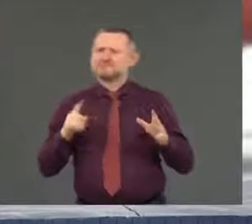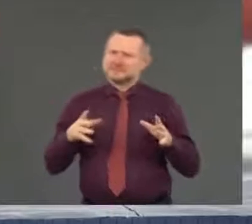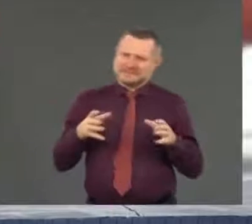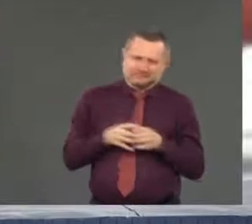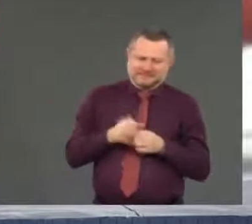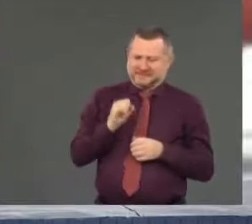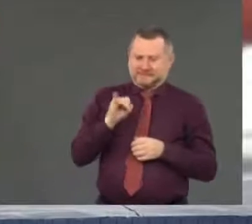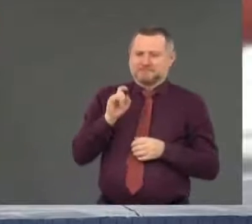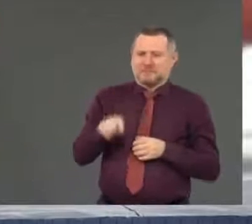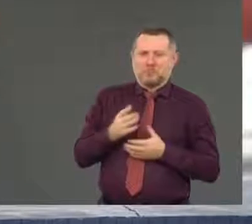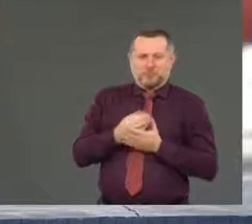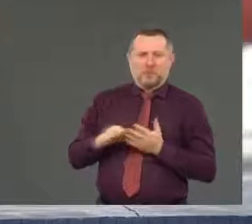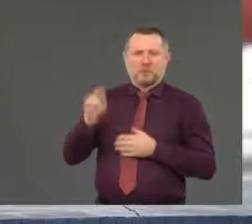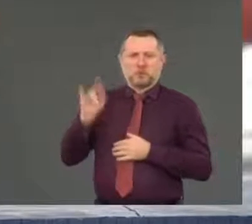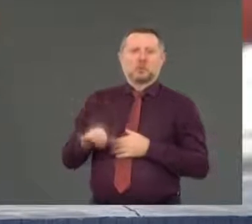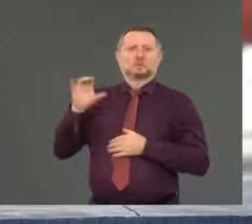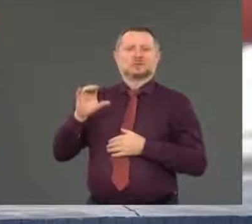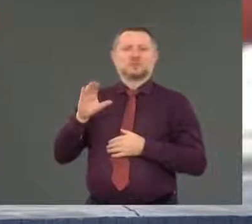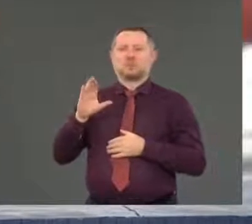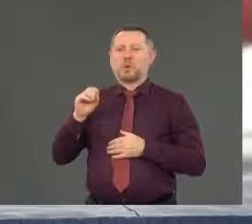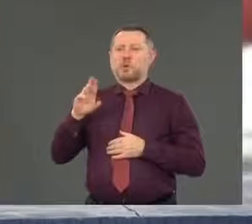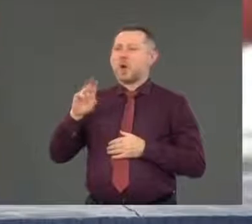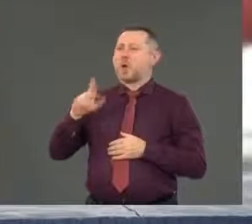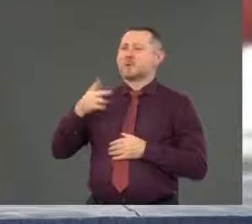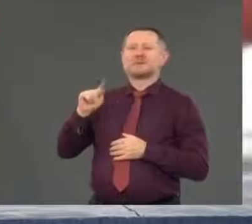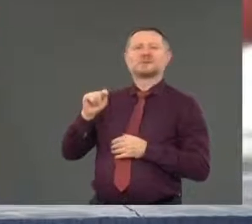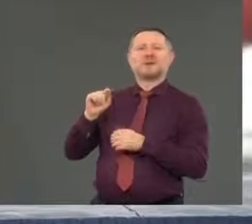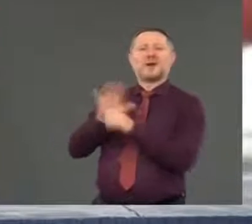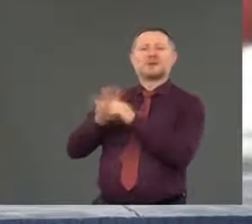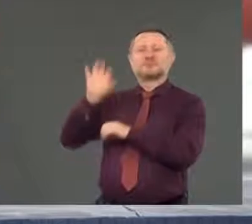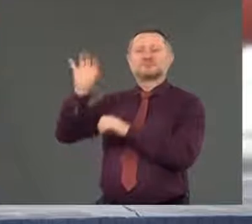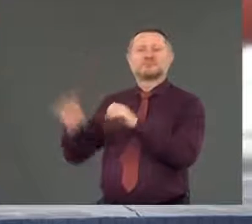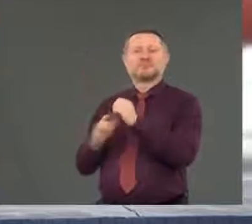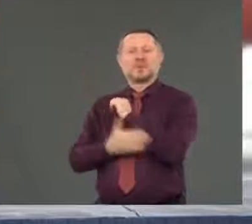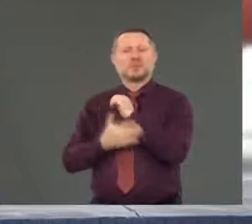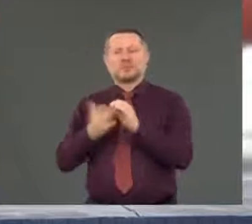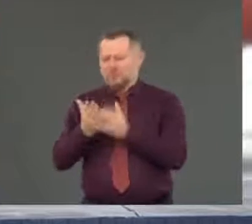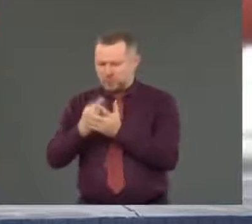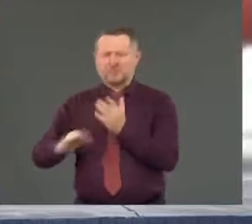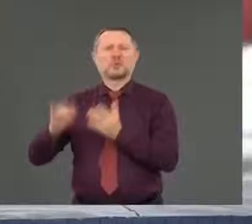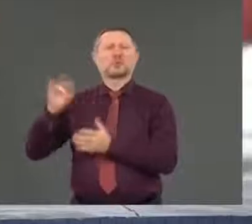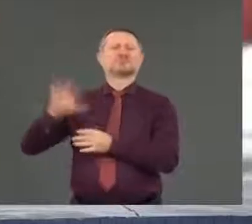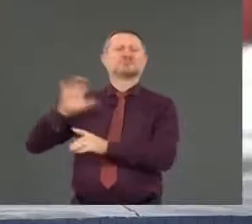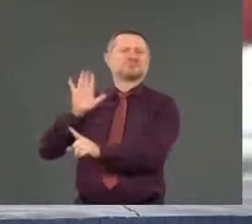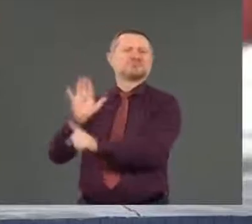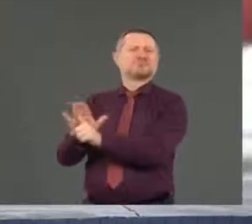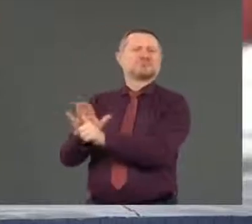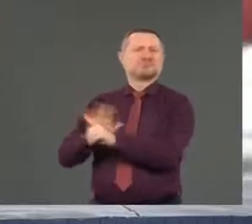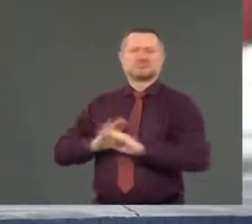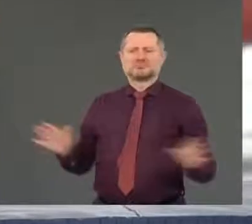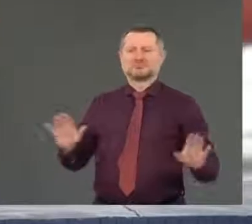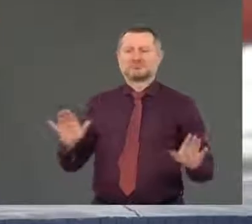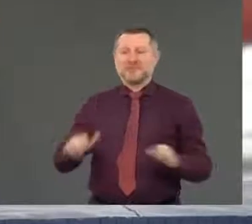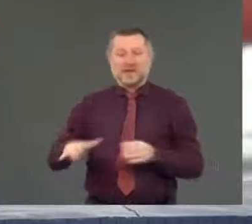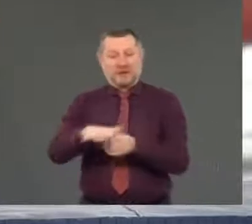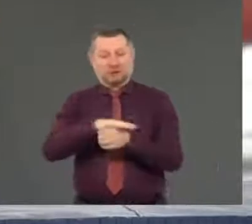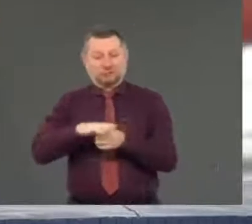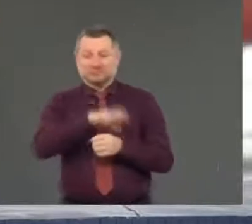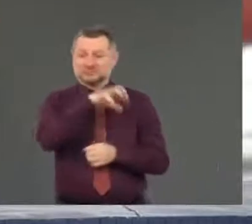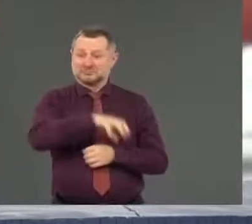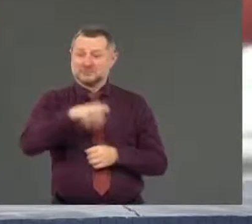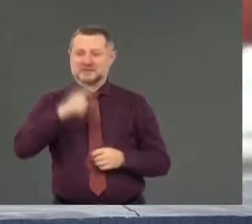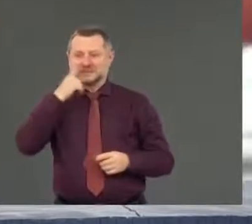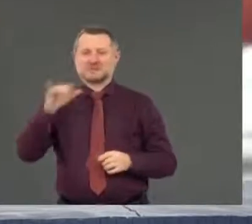Island just practically is still part of New York City. And that's the region in which the infection would